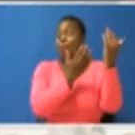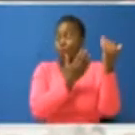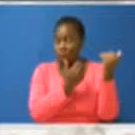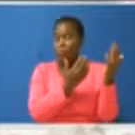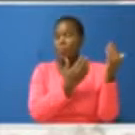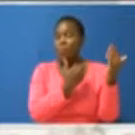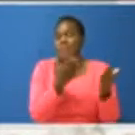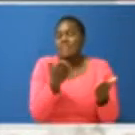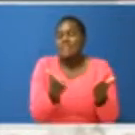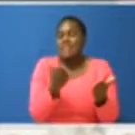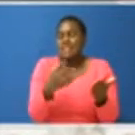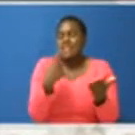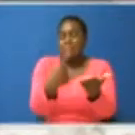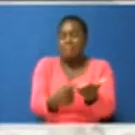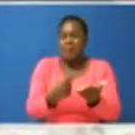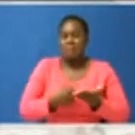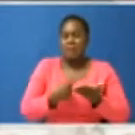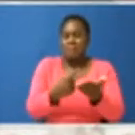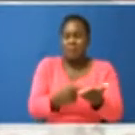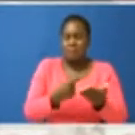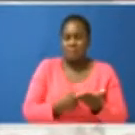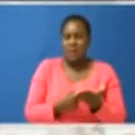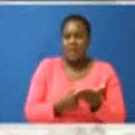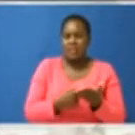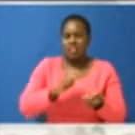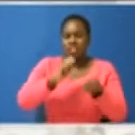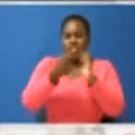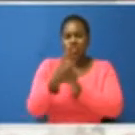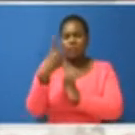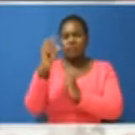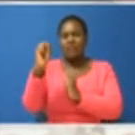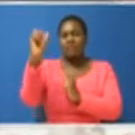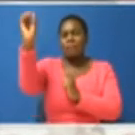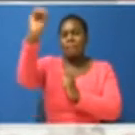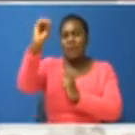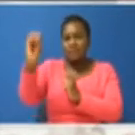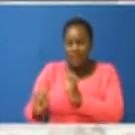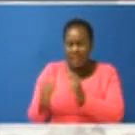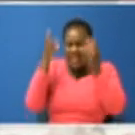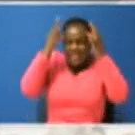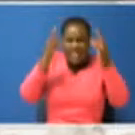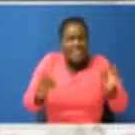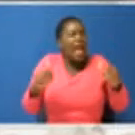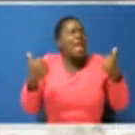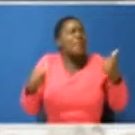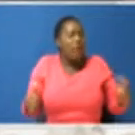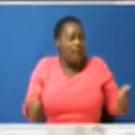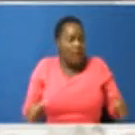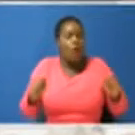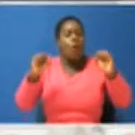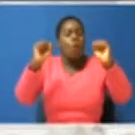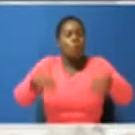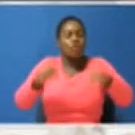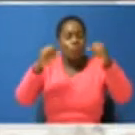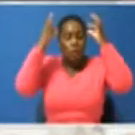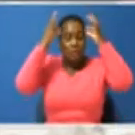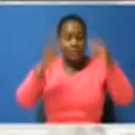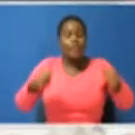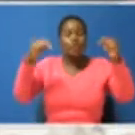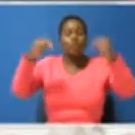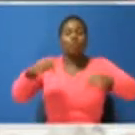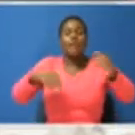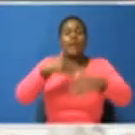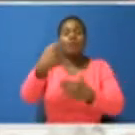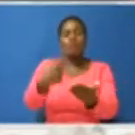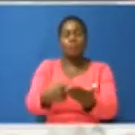that this will be the debate that will turn the 25 percent of undecided voters towards their side